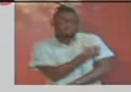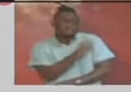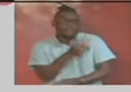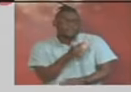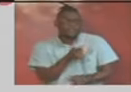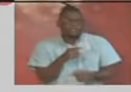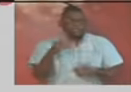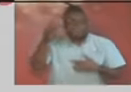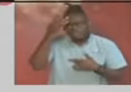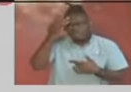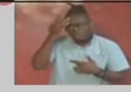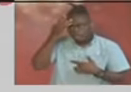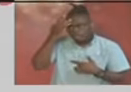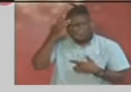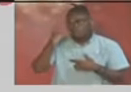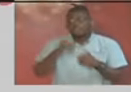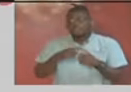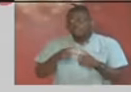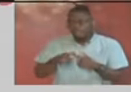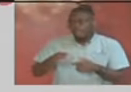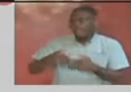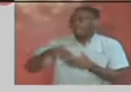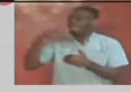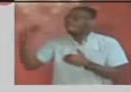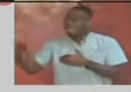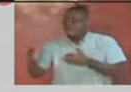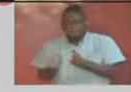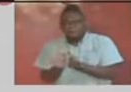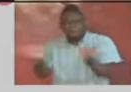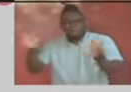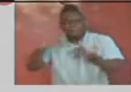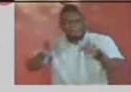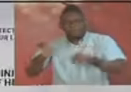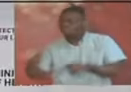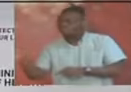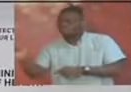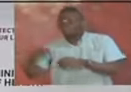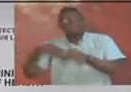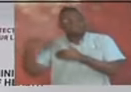general population thereafter to achieve herd immunity in the population.